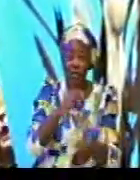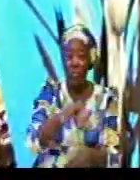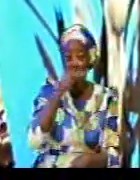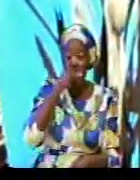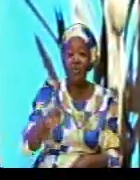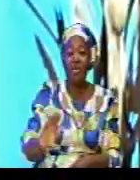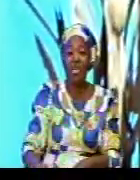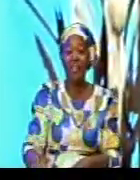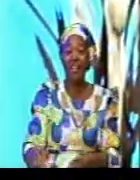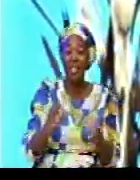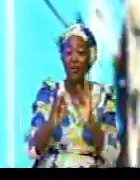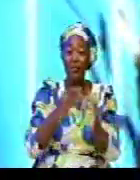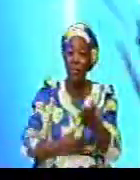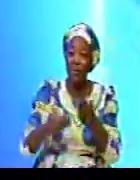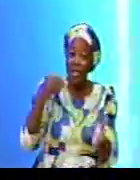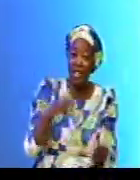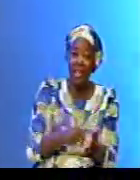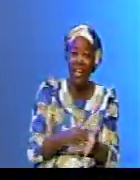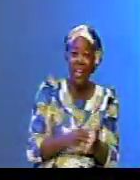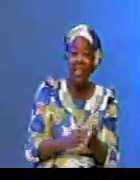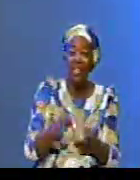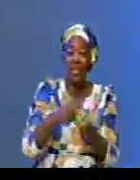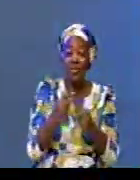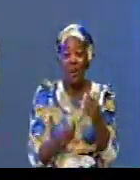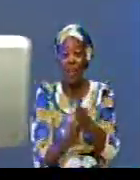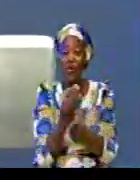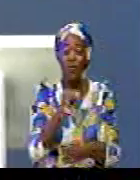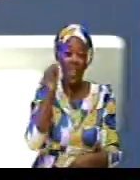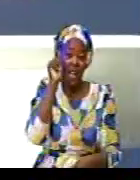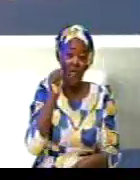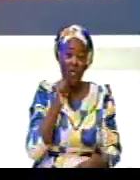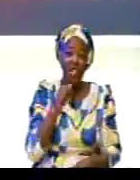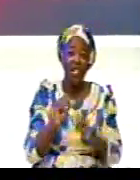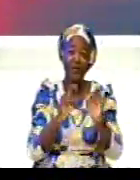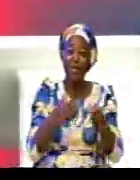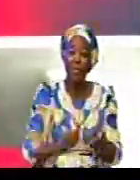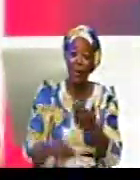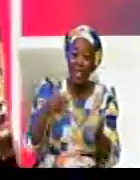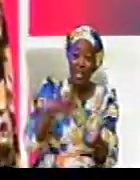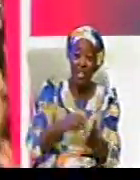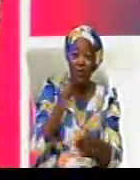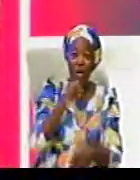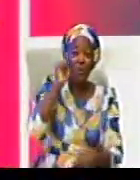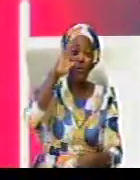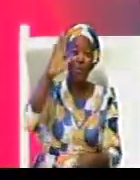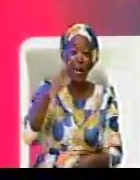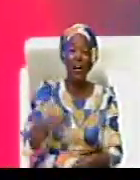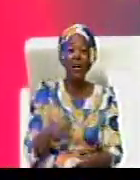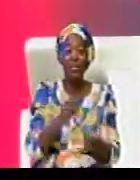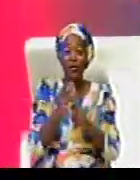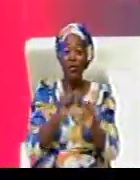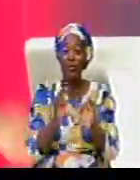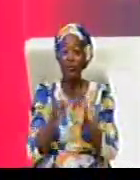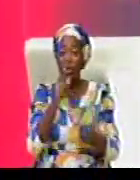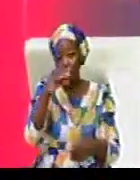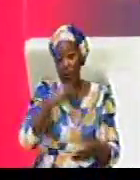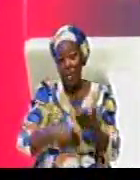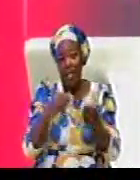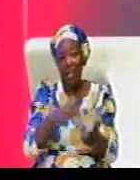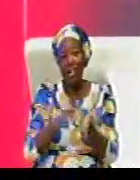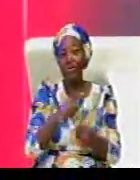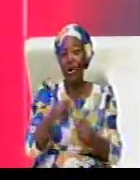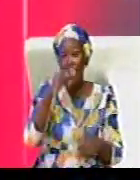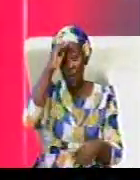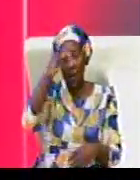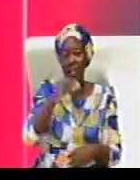is salvation. If you are born again, you are a little child. If you are born again, you are a growing adult. If you are